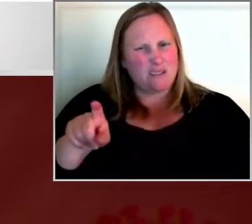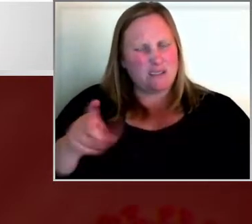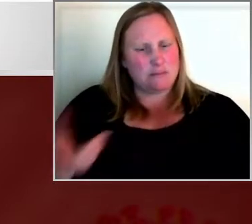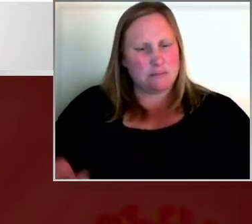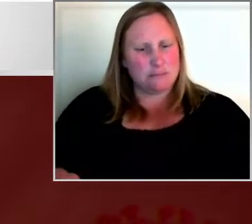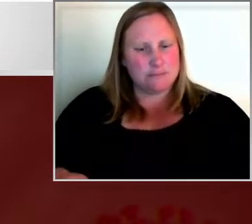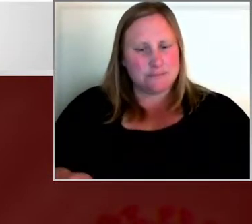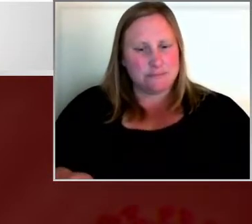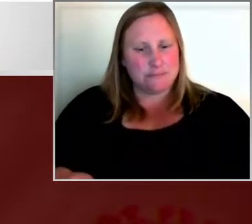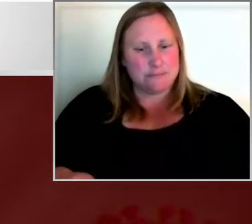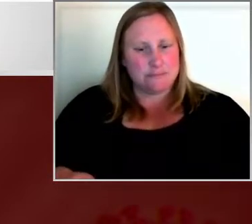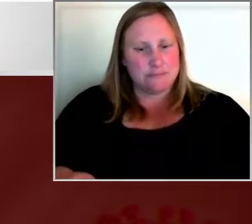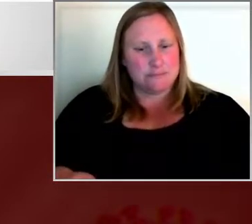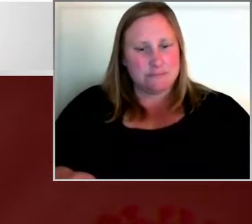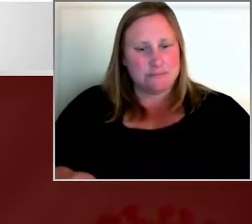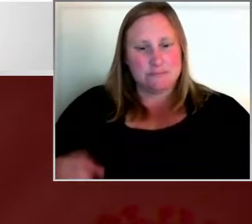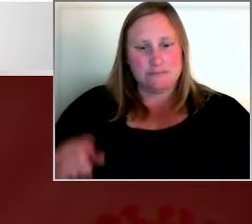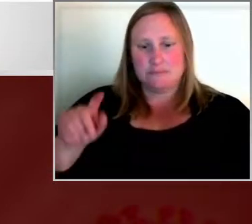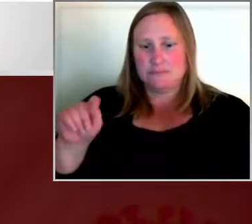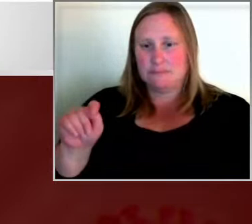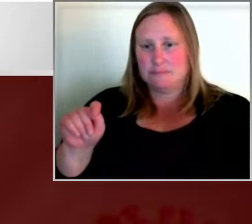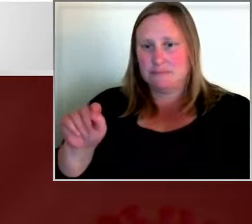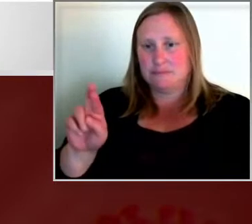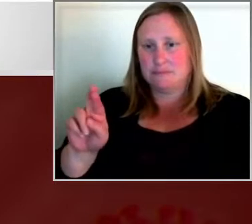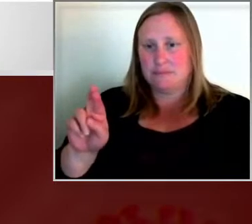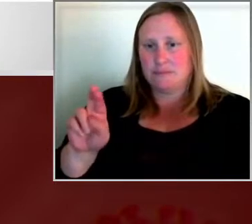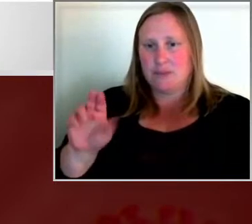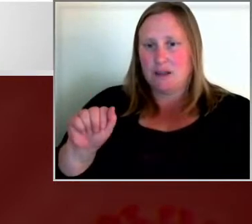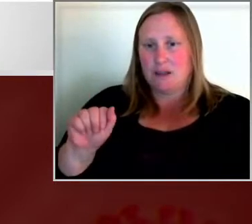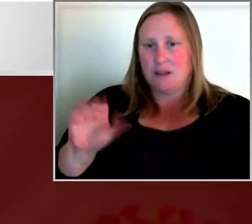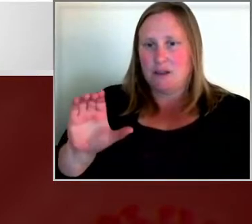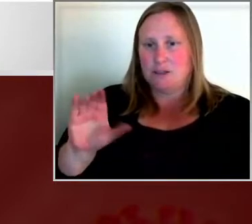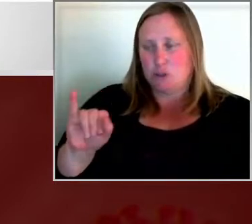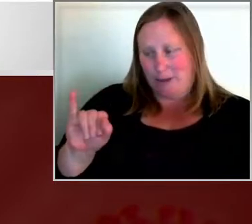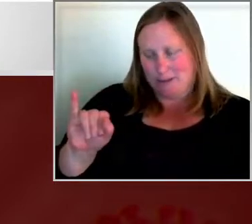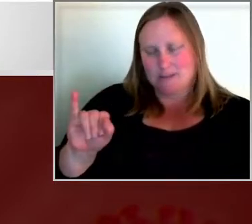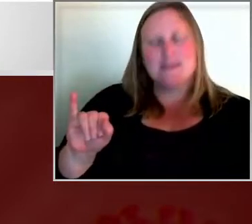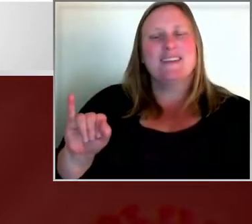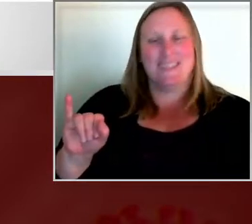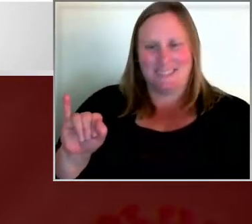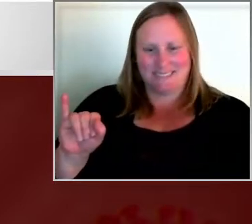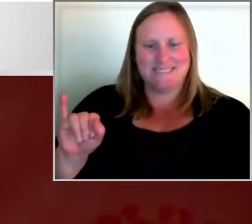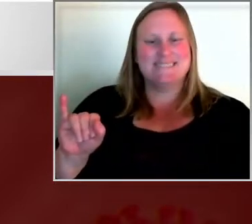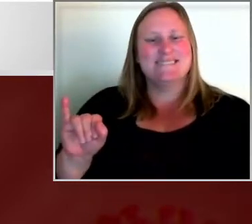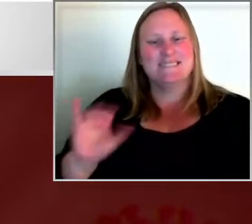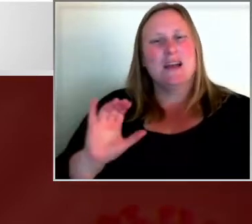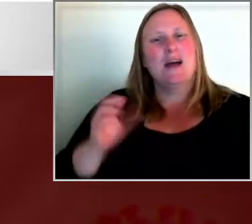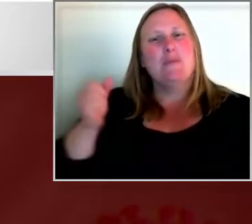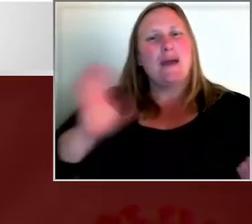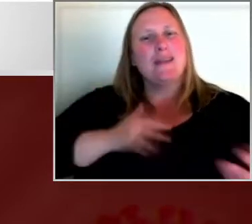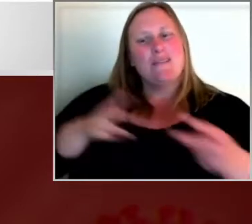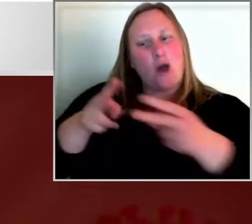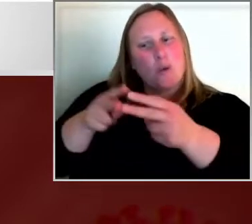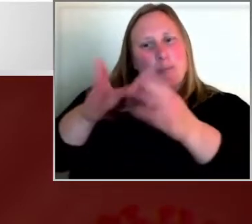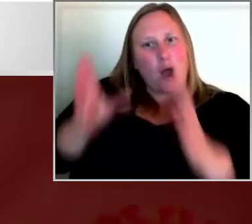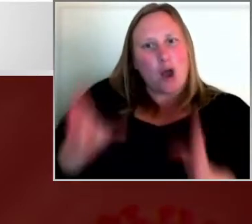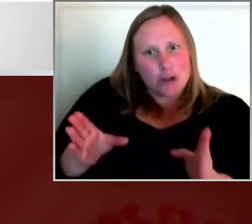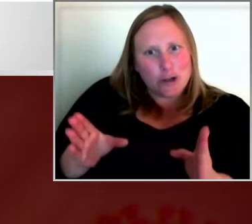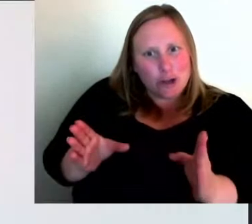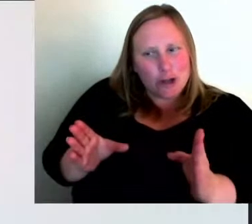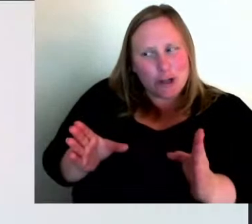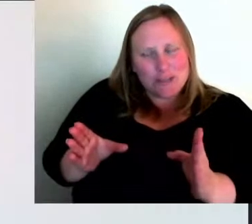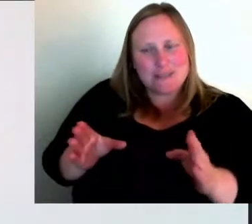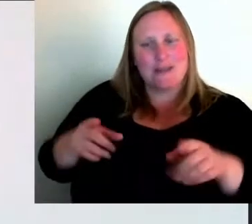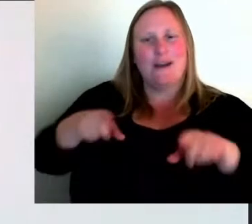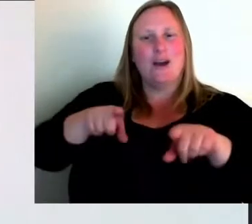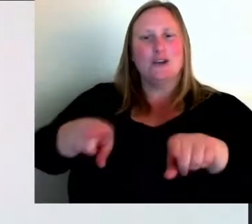Sure. So we're really making this change to be in alignment with what many of our partners are doing and CDC is doing, moving to that 5-day per